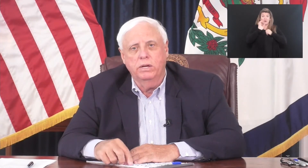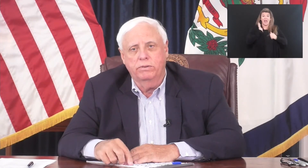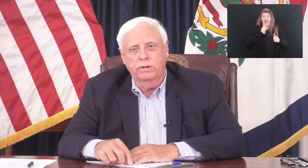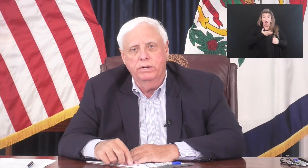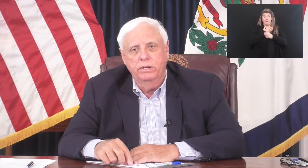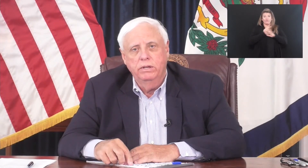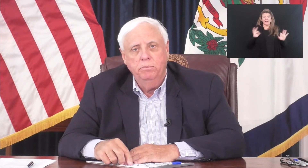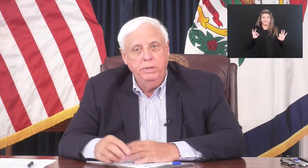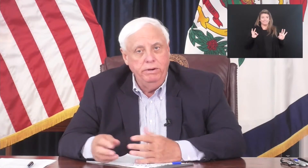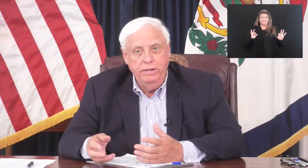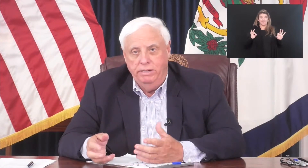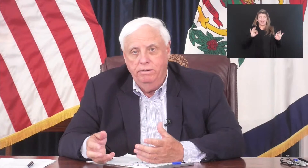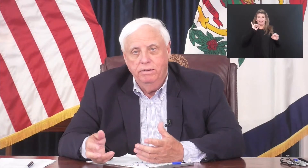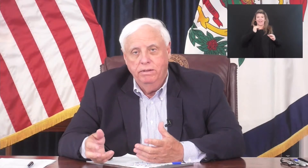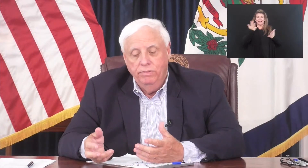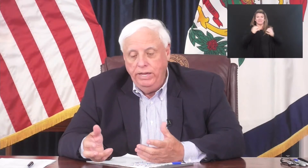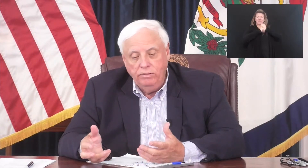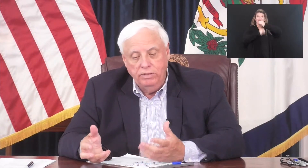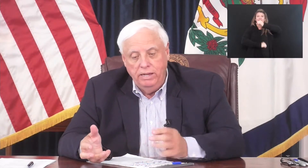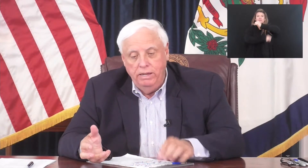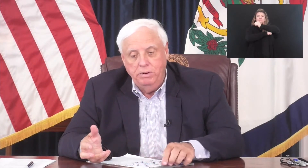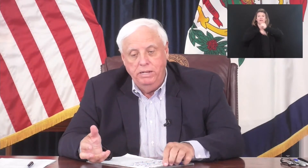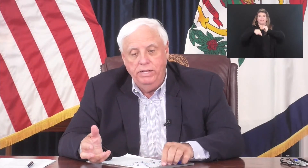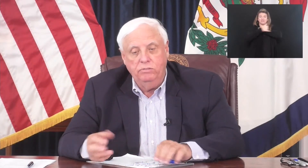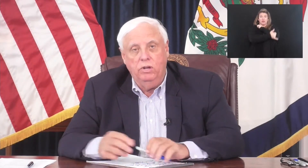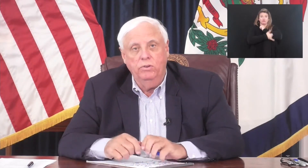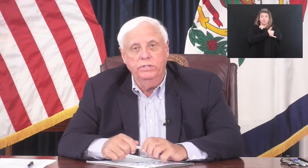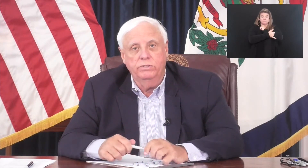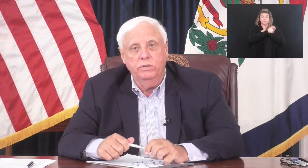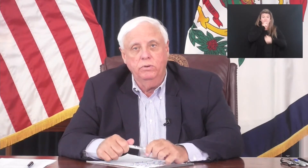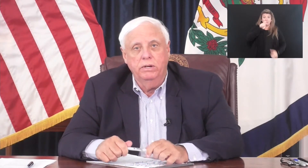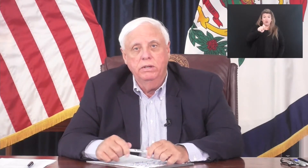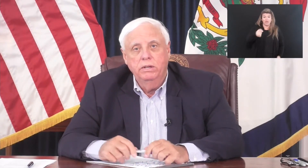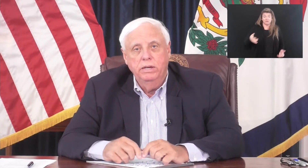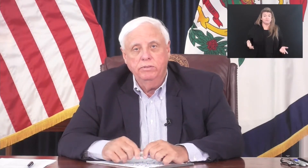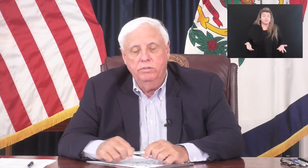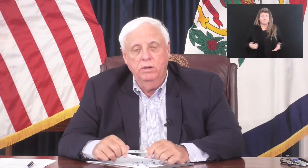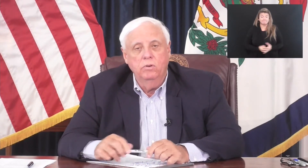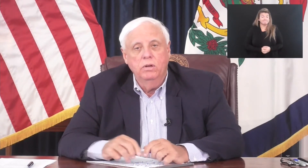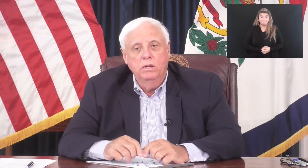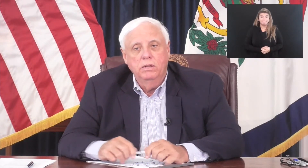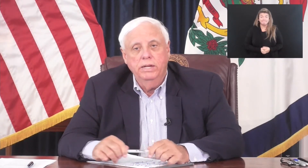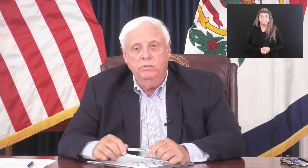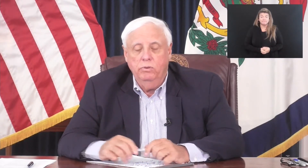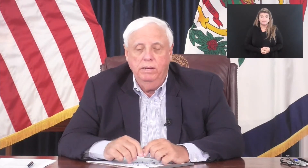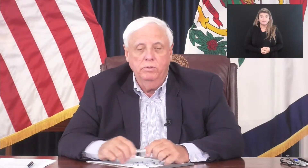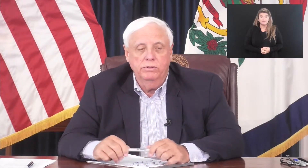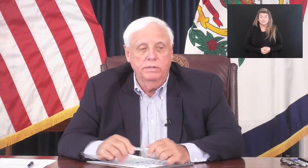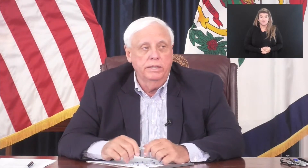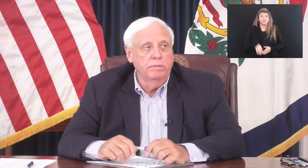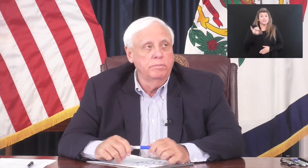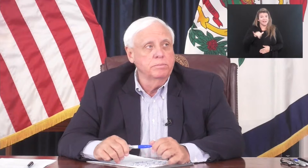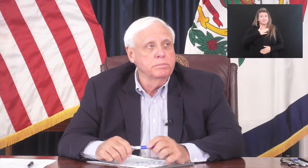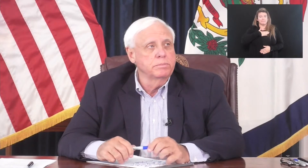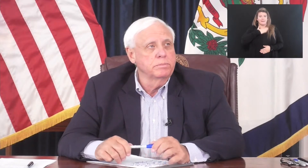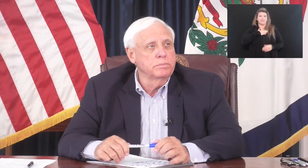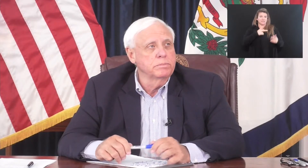whole country, period. And that's all there is to it. And so that's where I'm going to